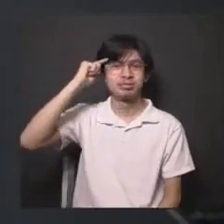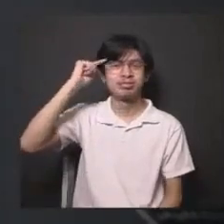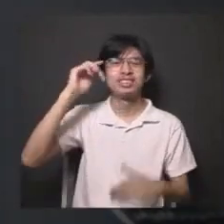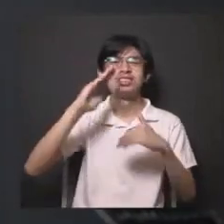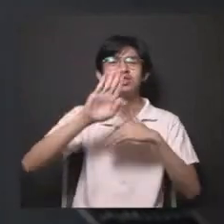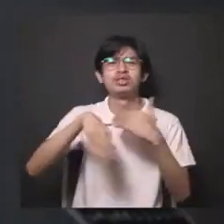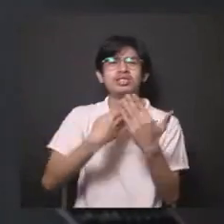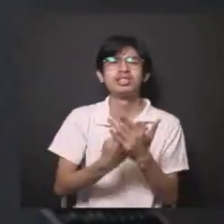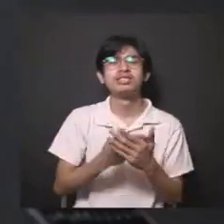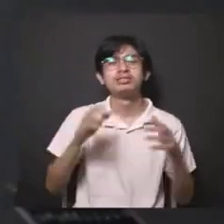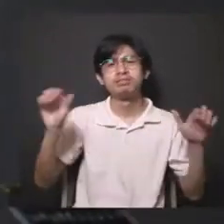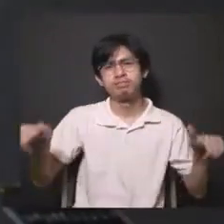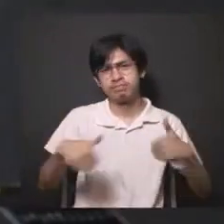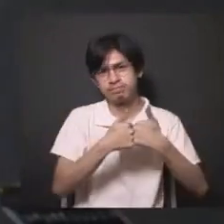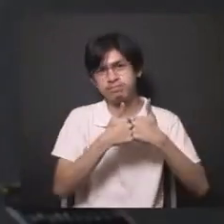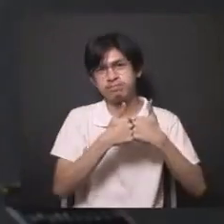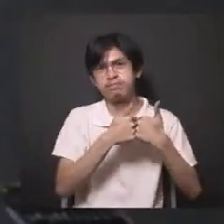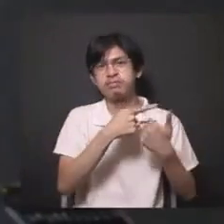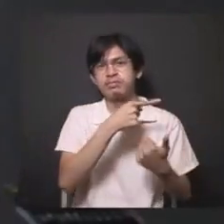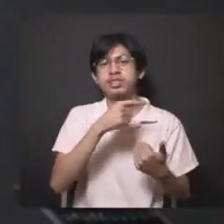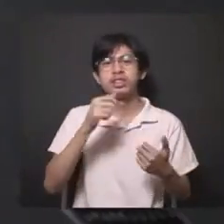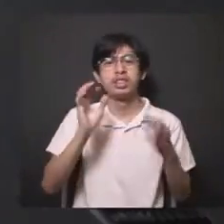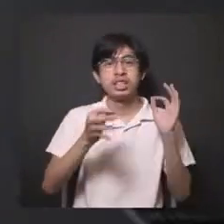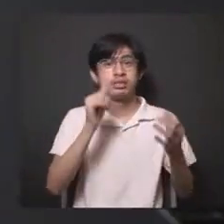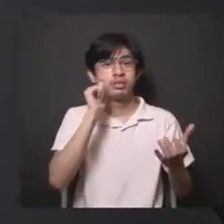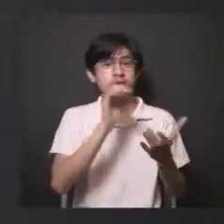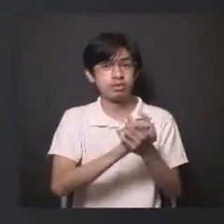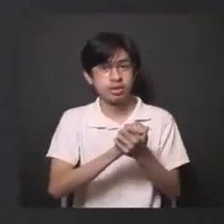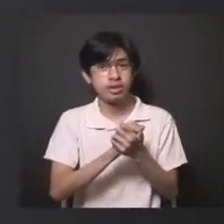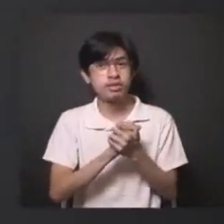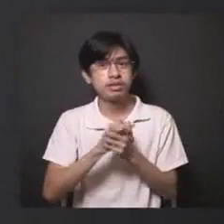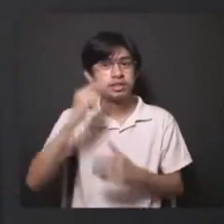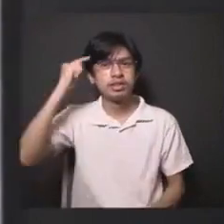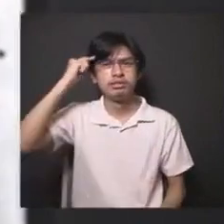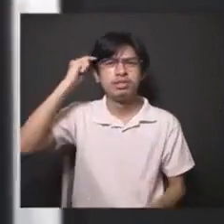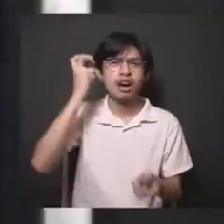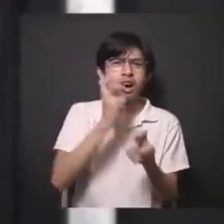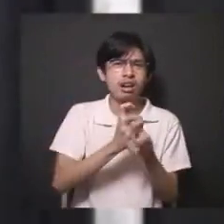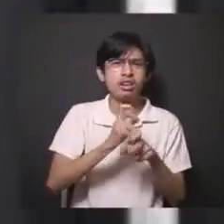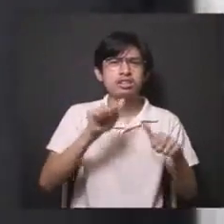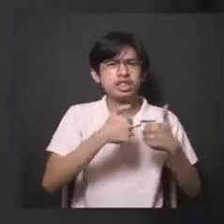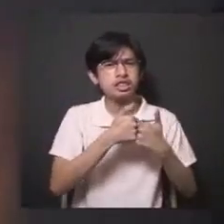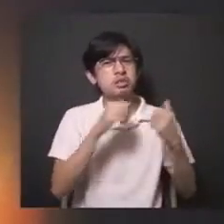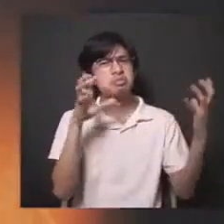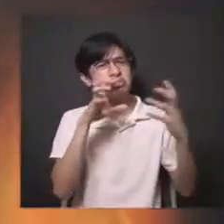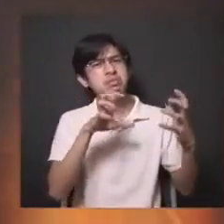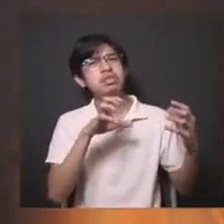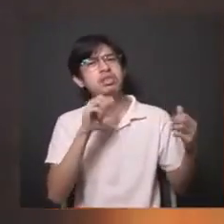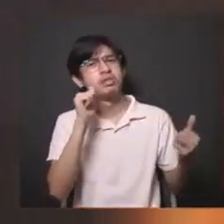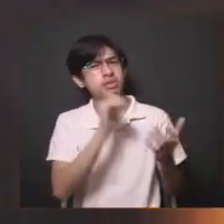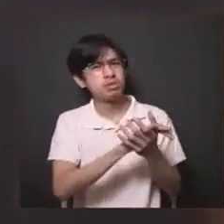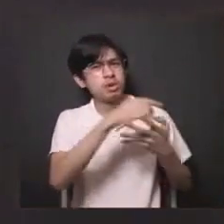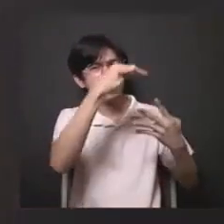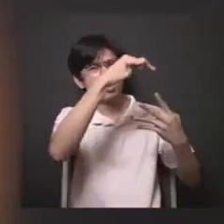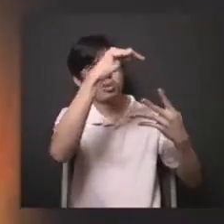experience with your wife. Think about it. Are you thinking about it? Now multiply that by